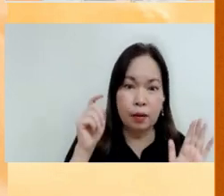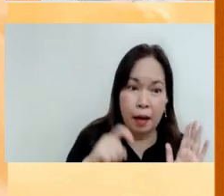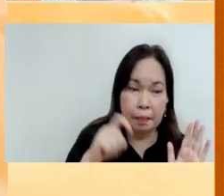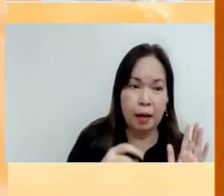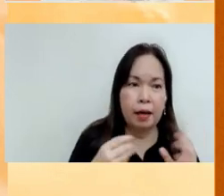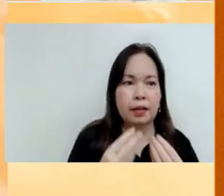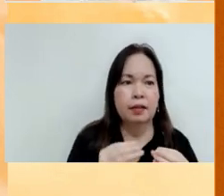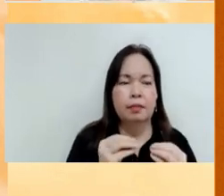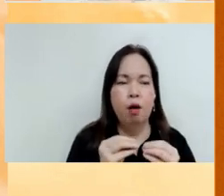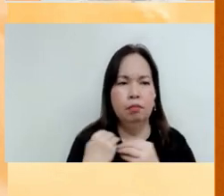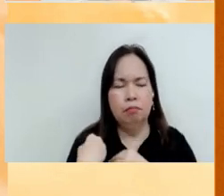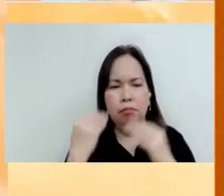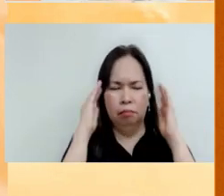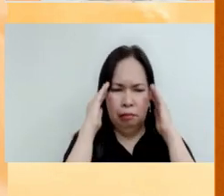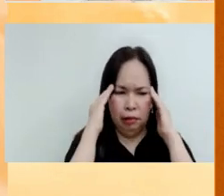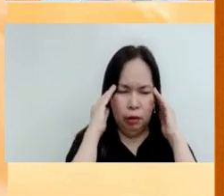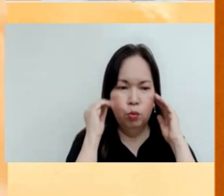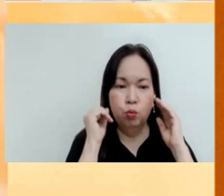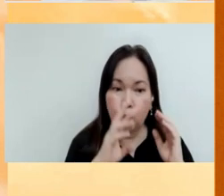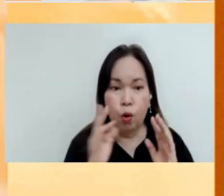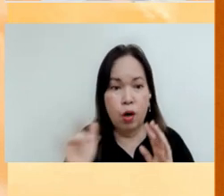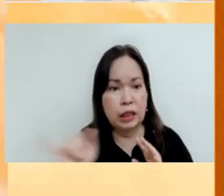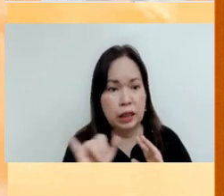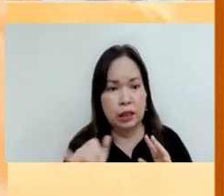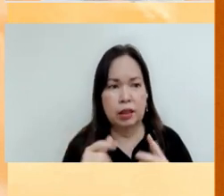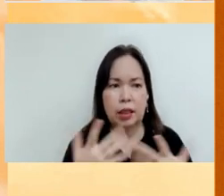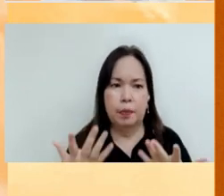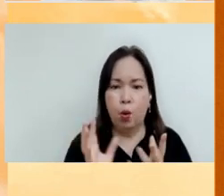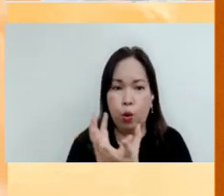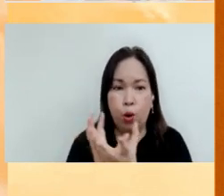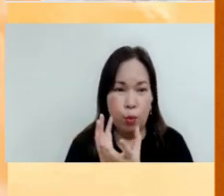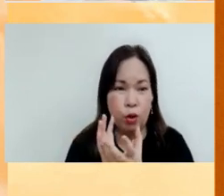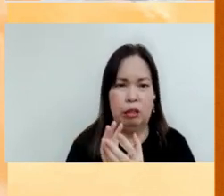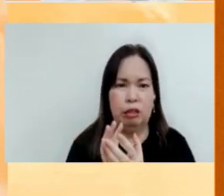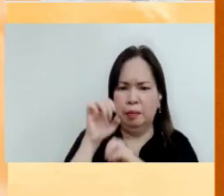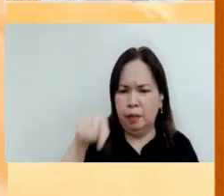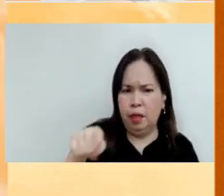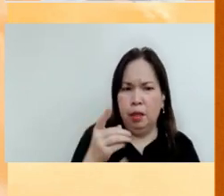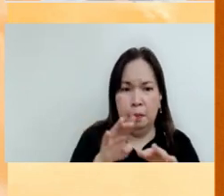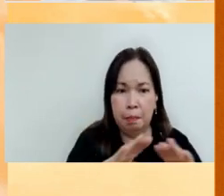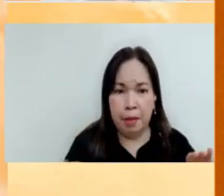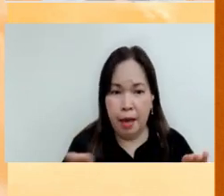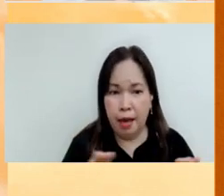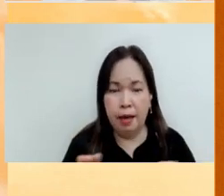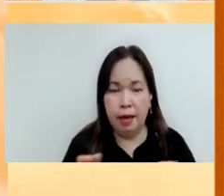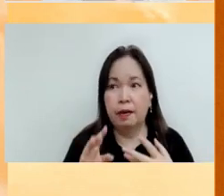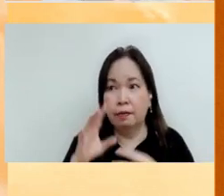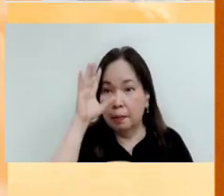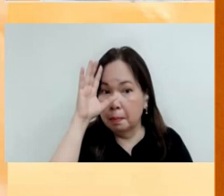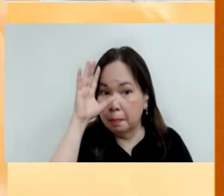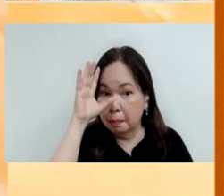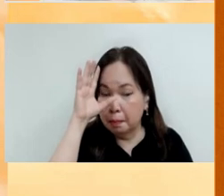anxiety, or there's also societal expectations for men to not express the way they feel. No,